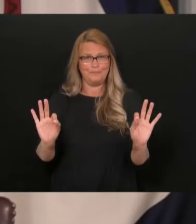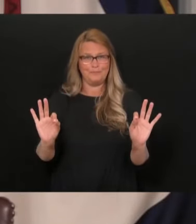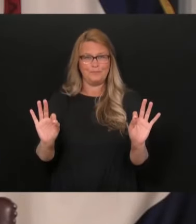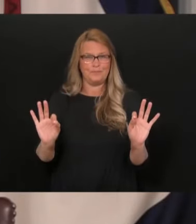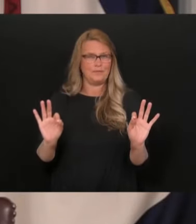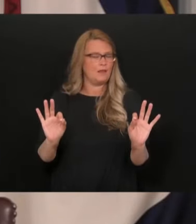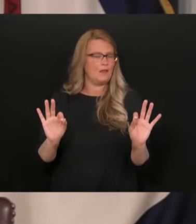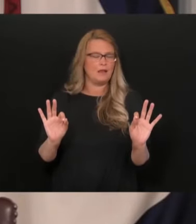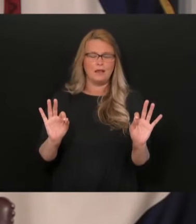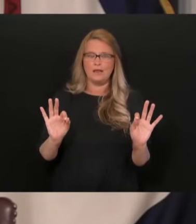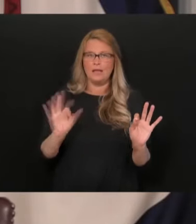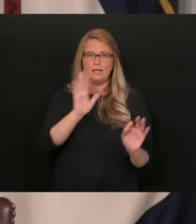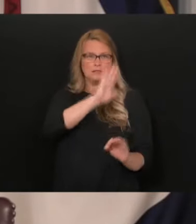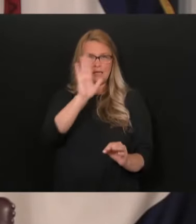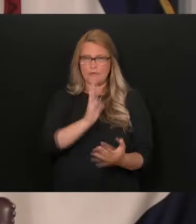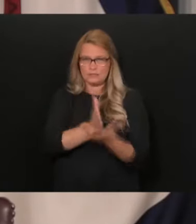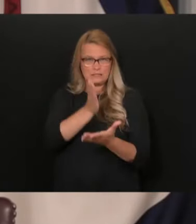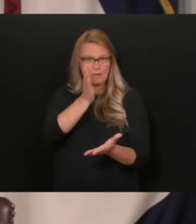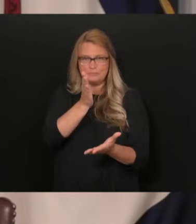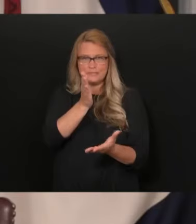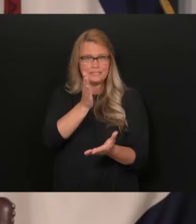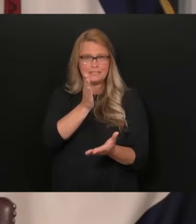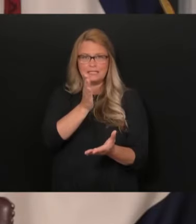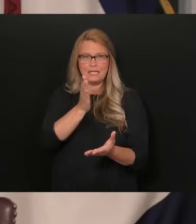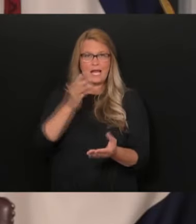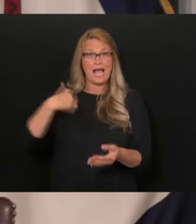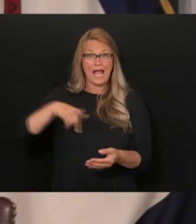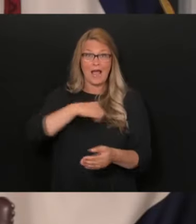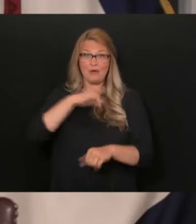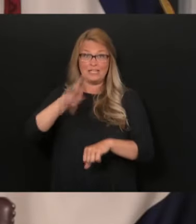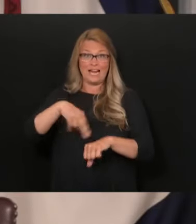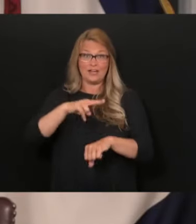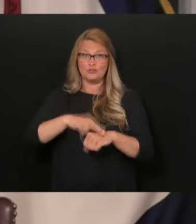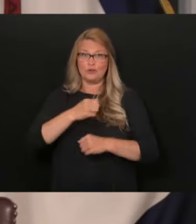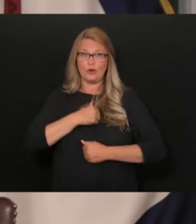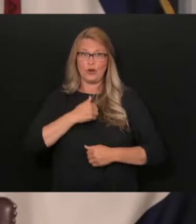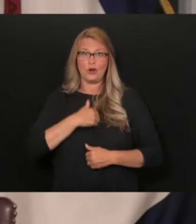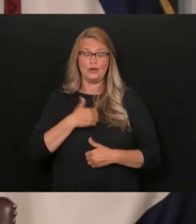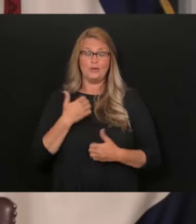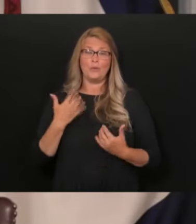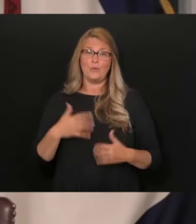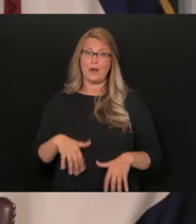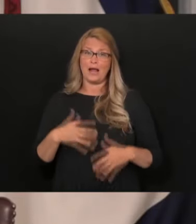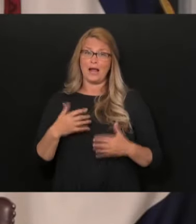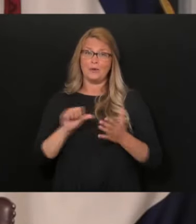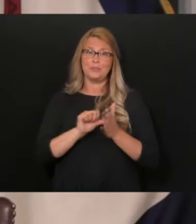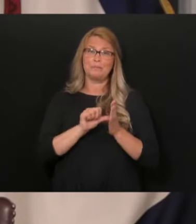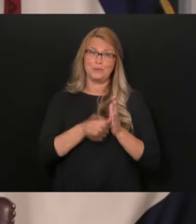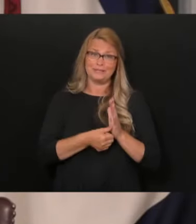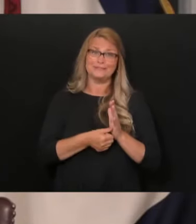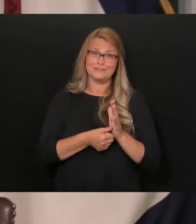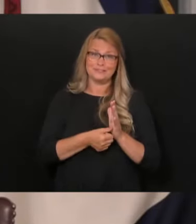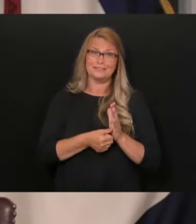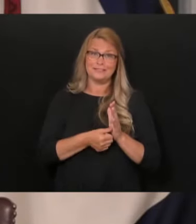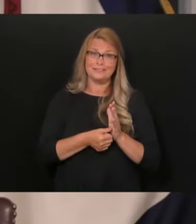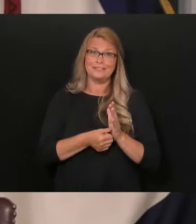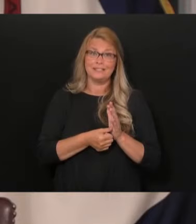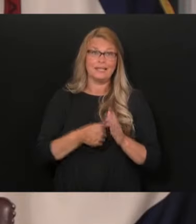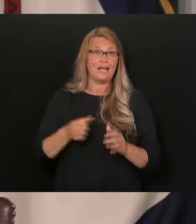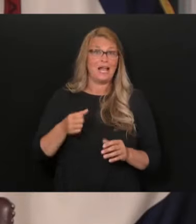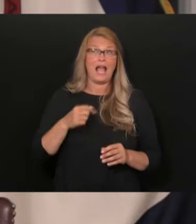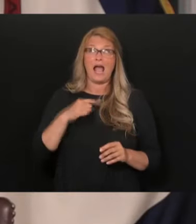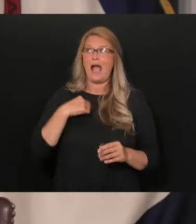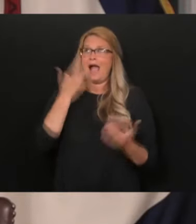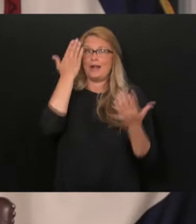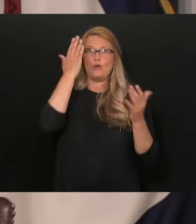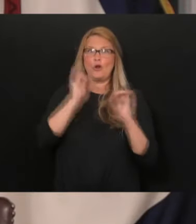limitless as to what our National Guard's doing. And so I don't know how you can thank